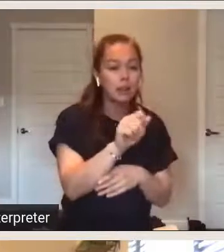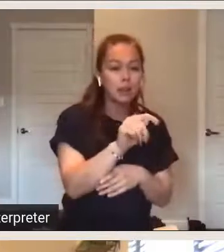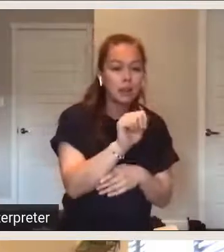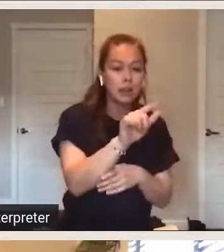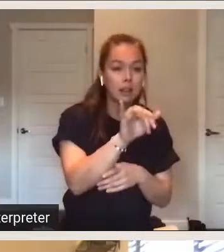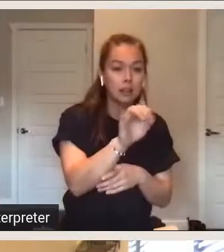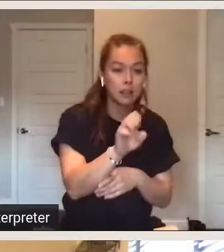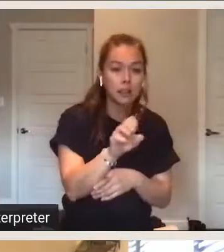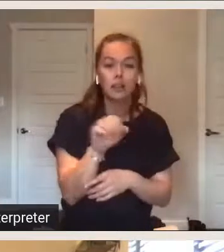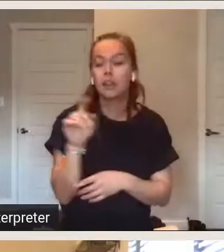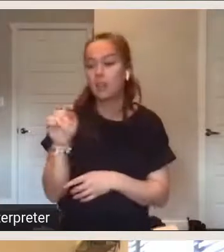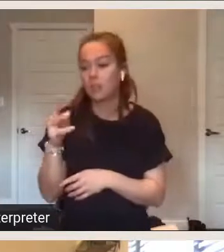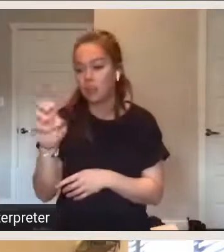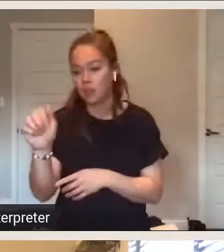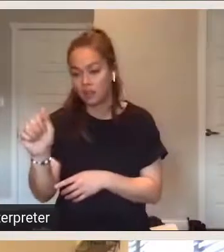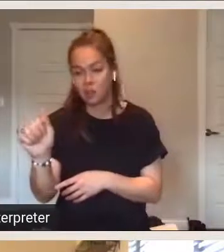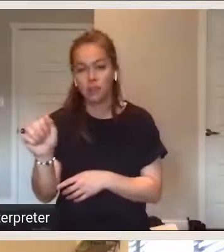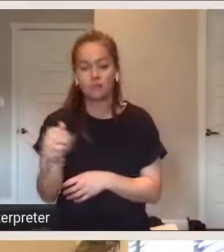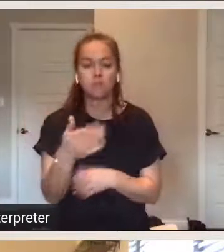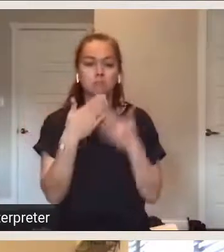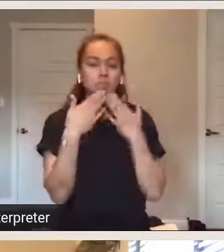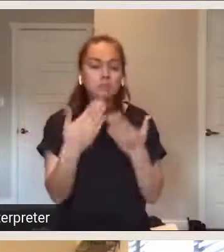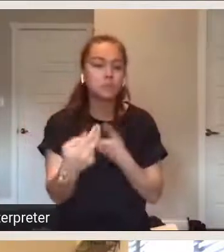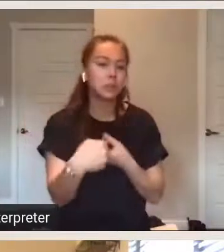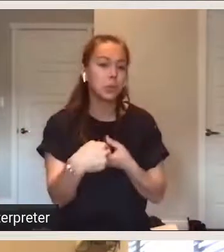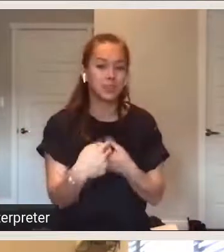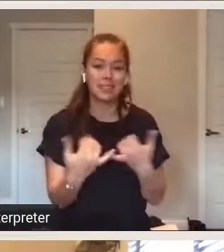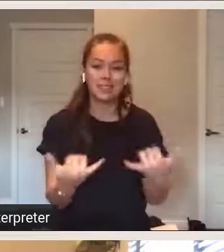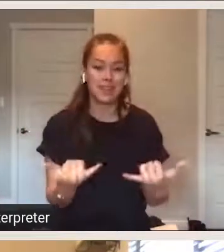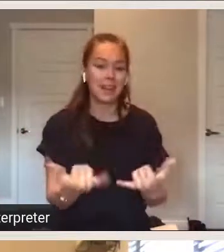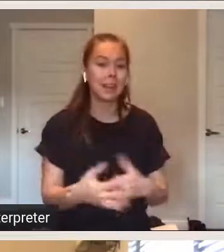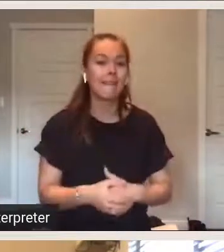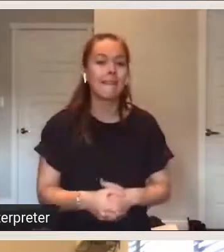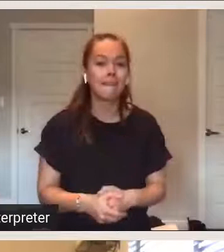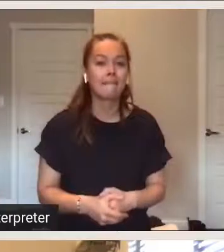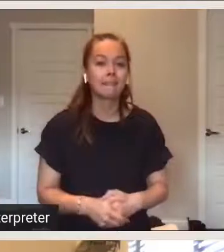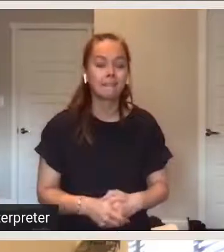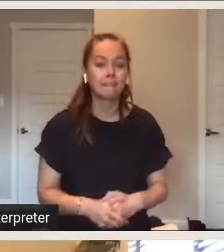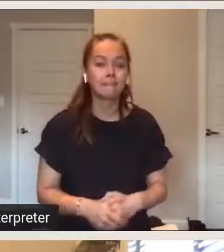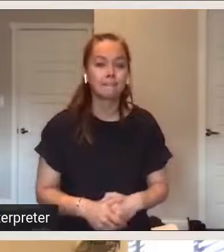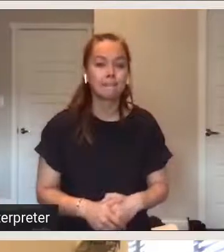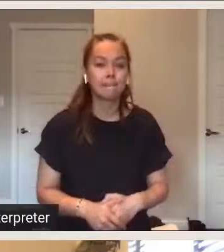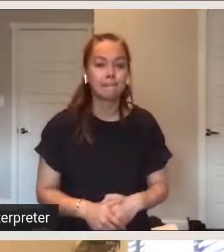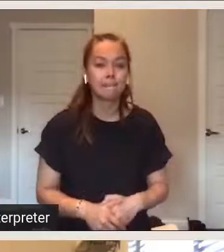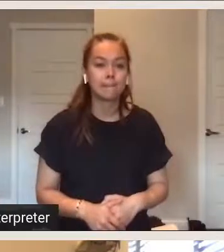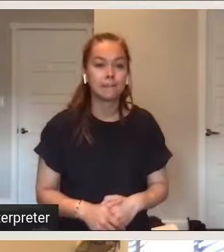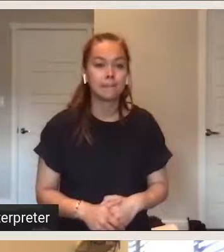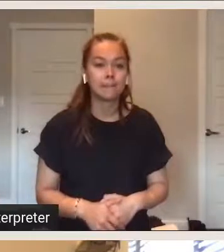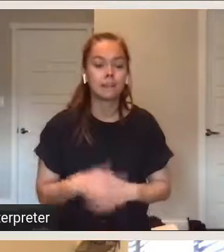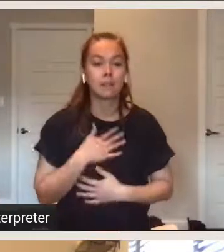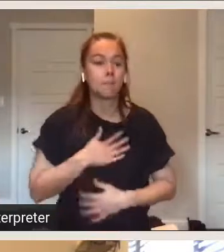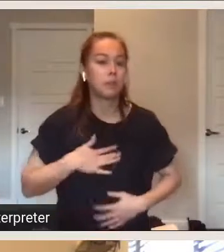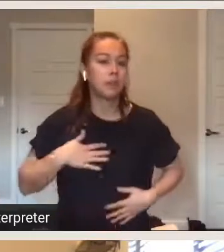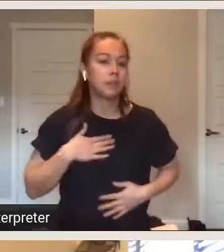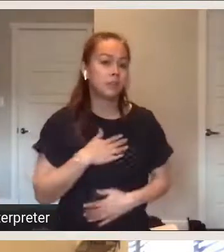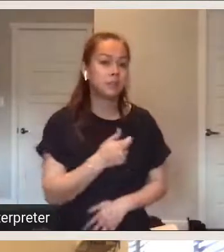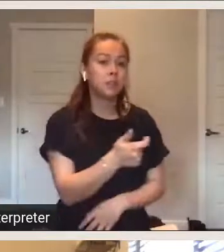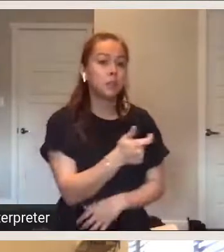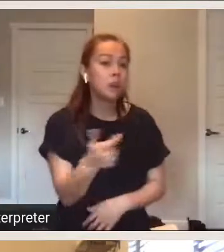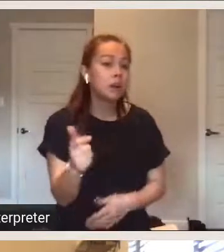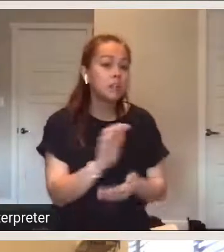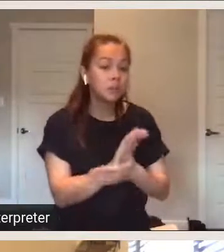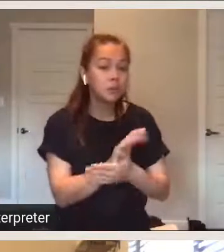for making the time to join us today. I know I've mentioned this already to everyone, but please watch the films in the short